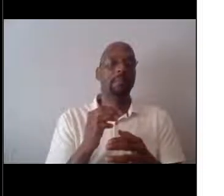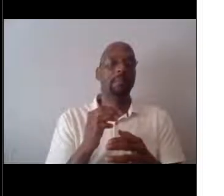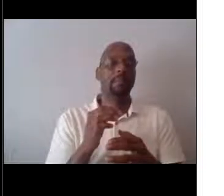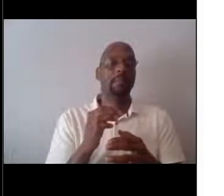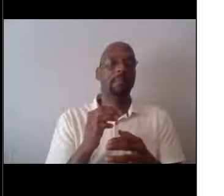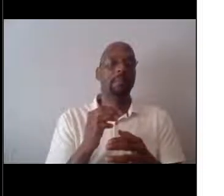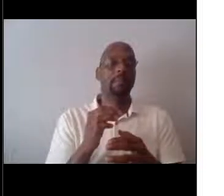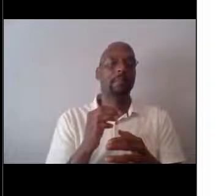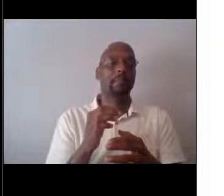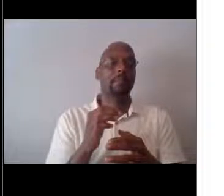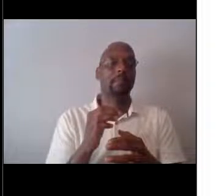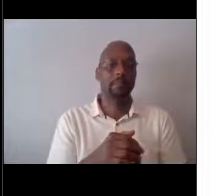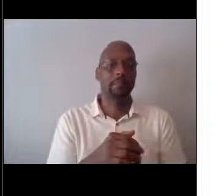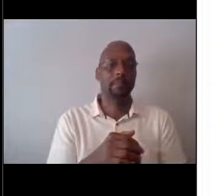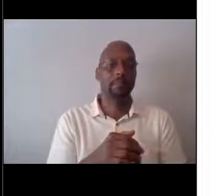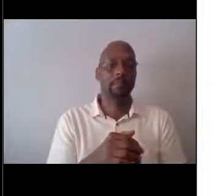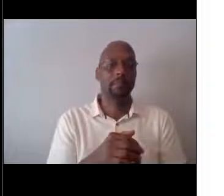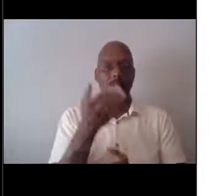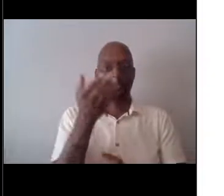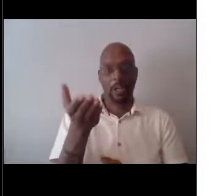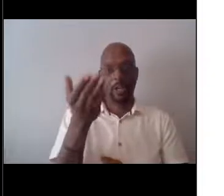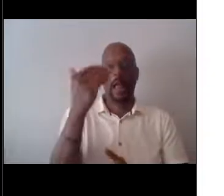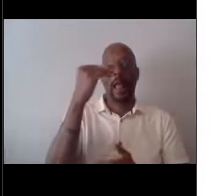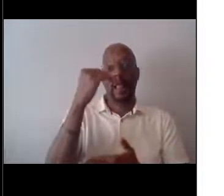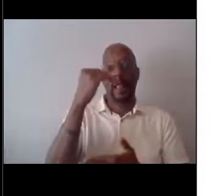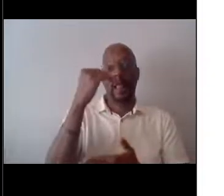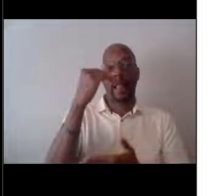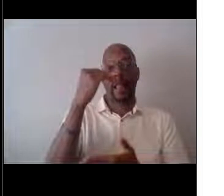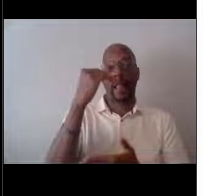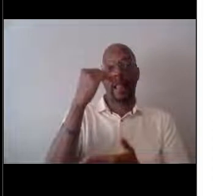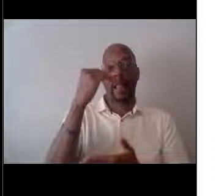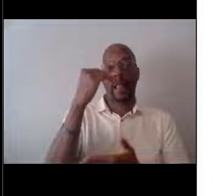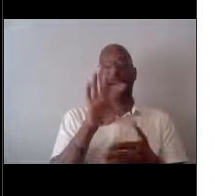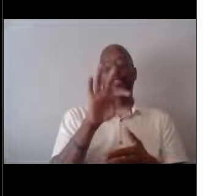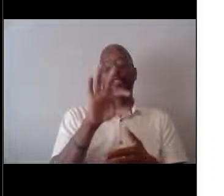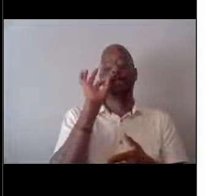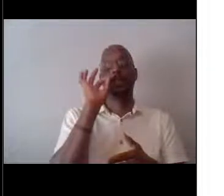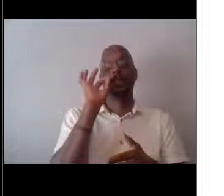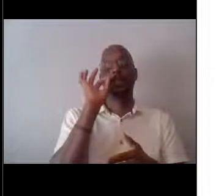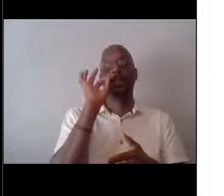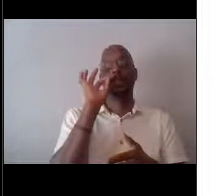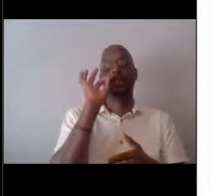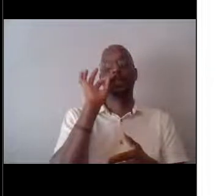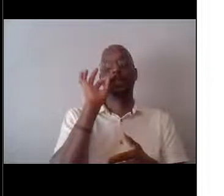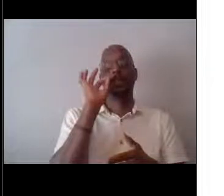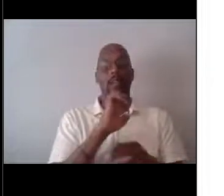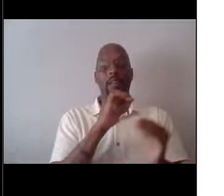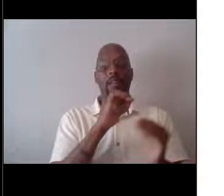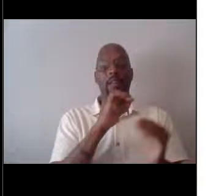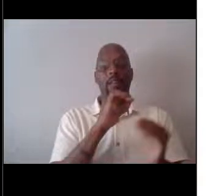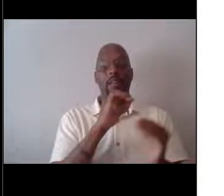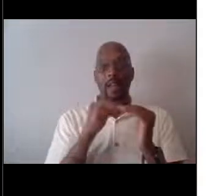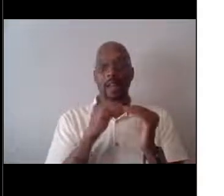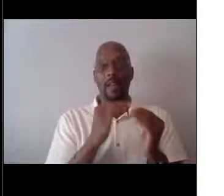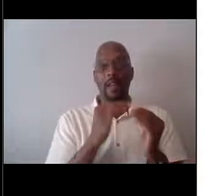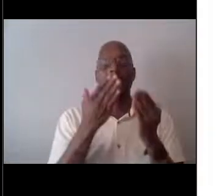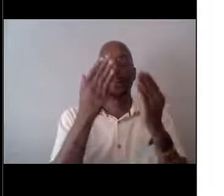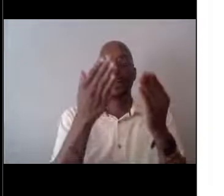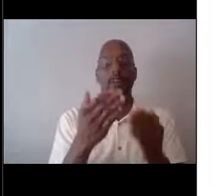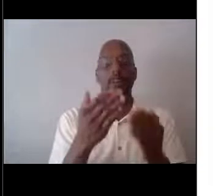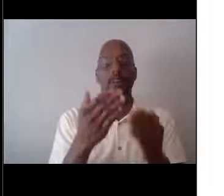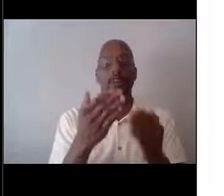Okay, so here's our list of selected equity advisory members. This is our recommendation. We're going